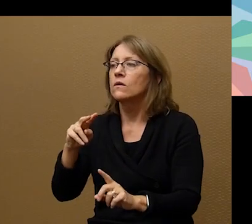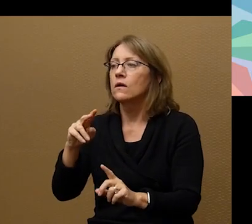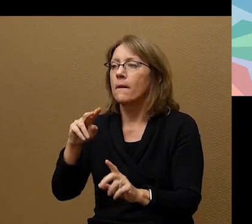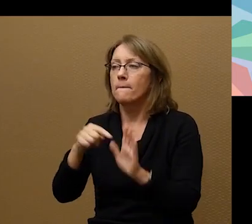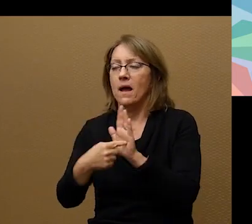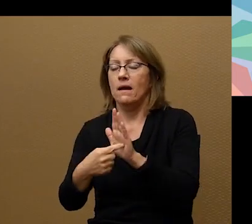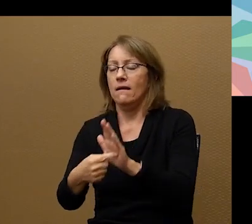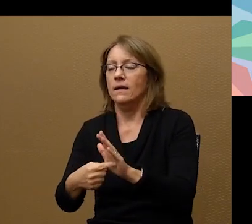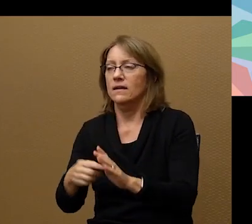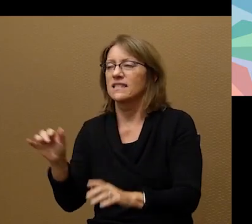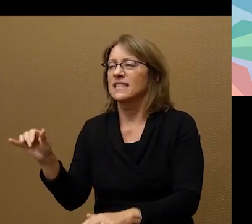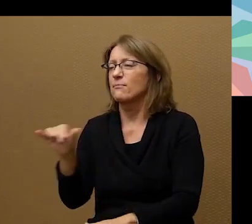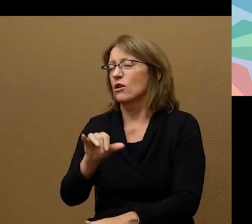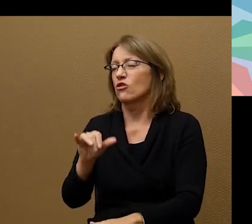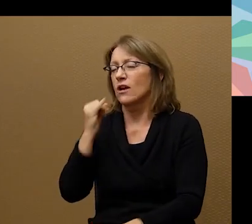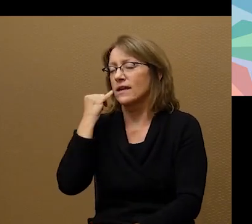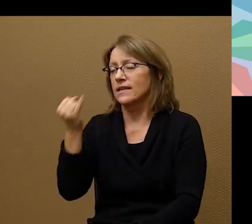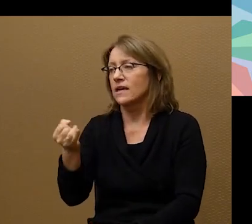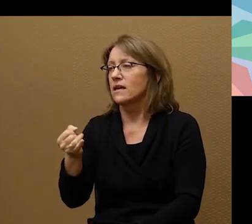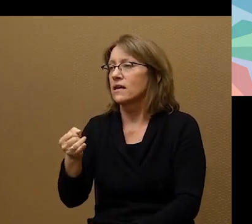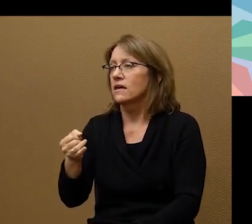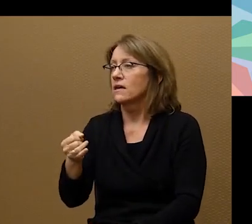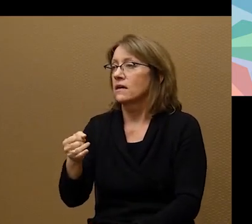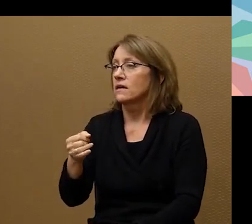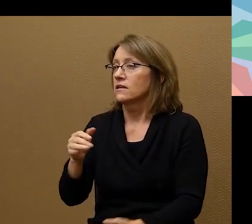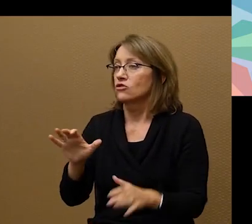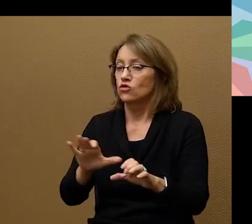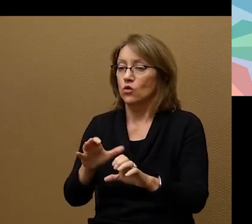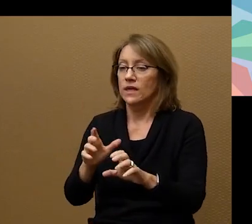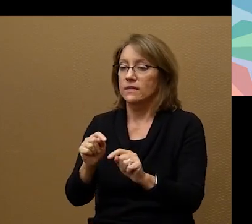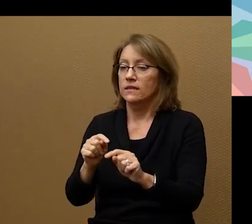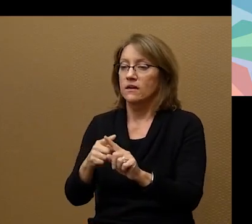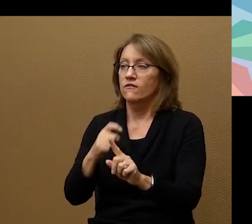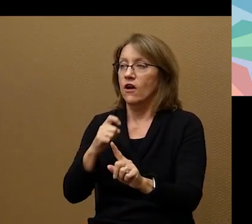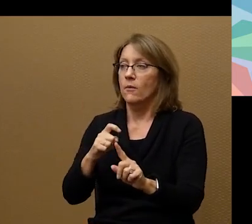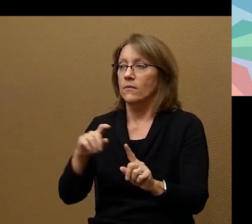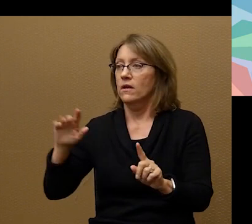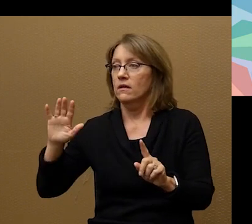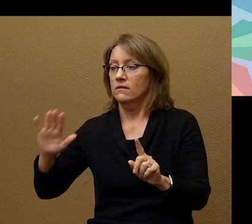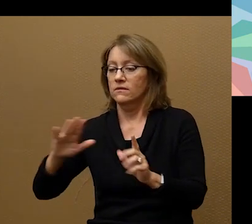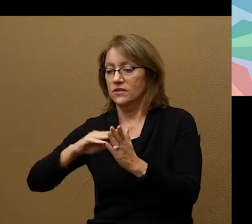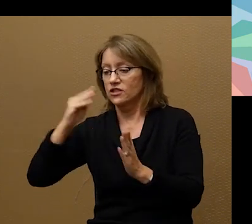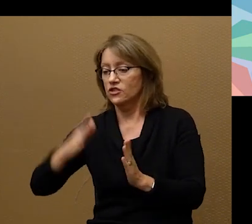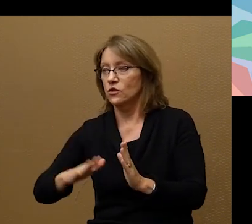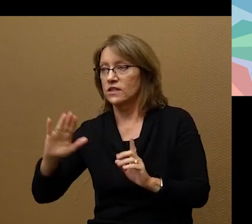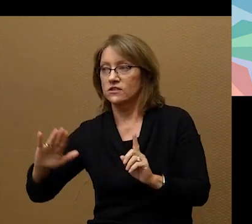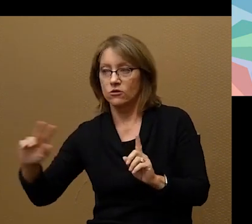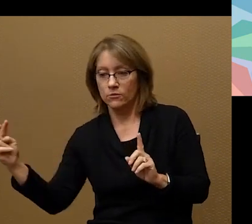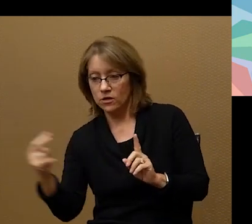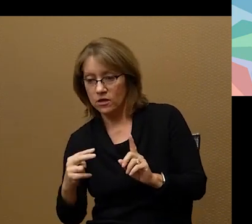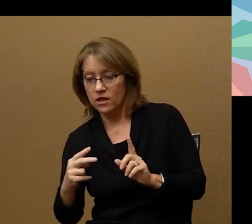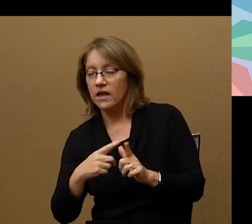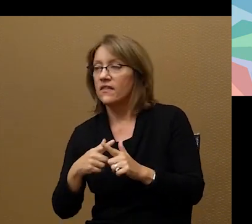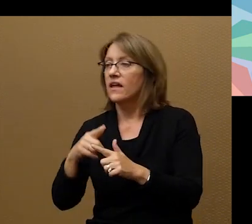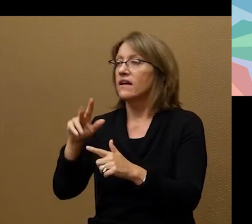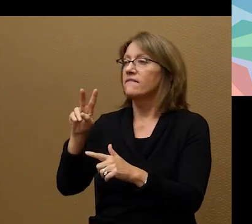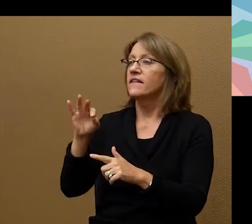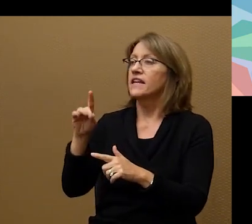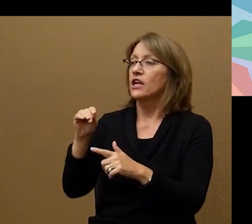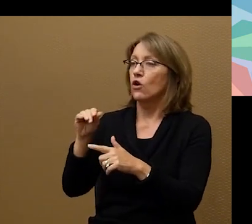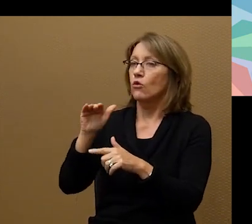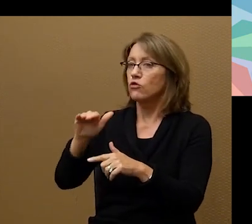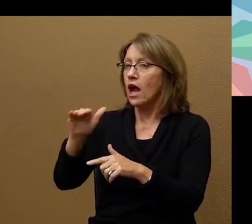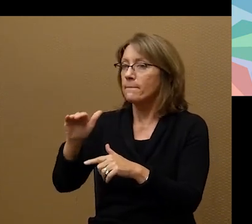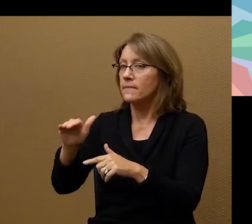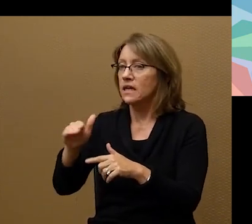where you're just doing it from the perspective of the learner. And then video prompting is where you break